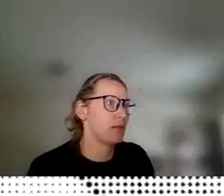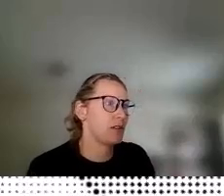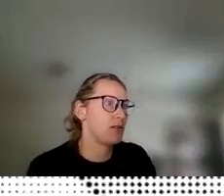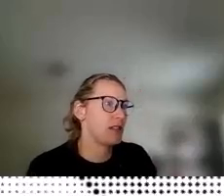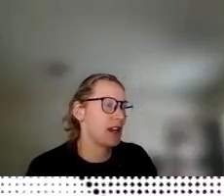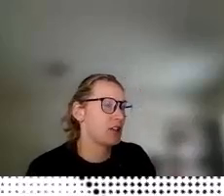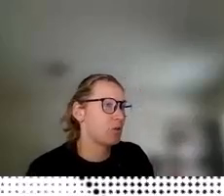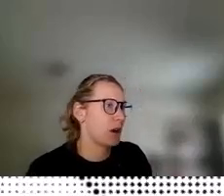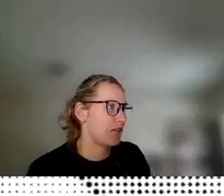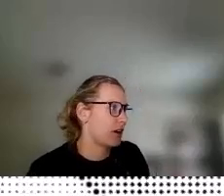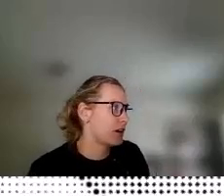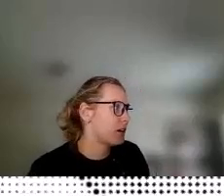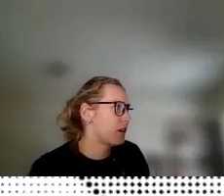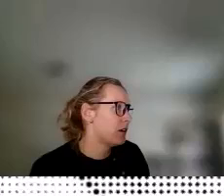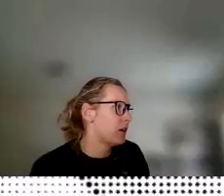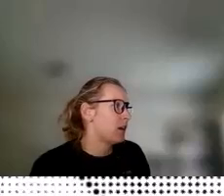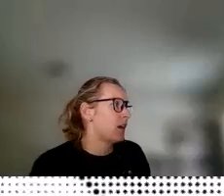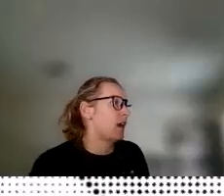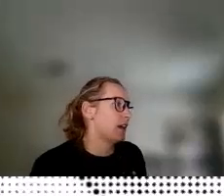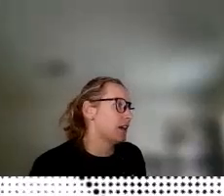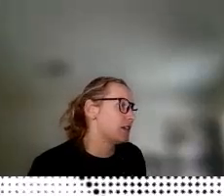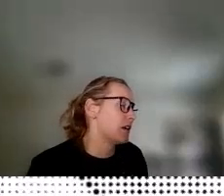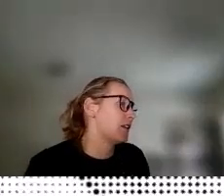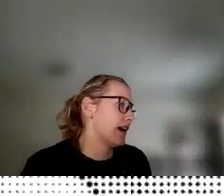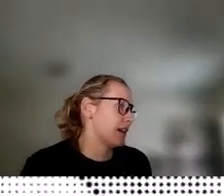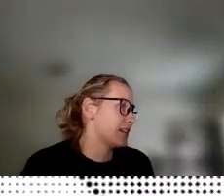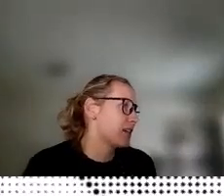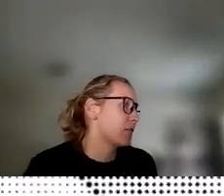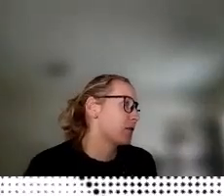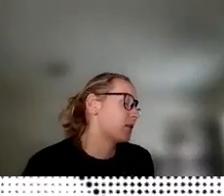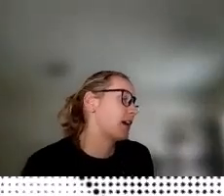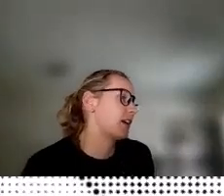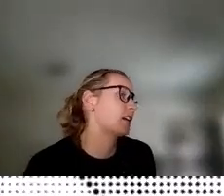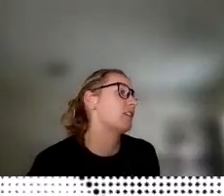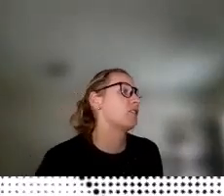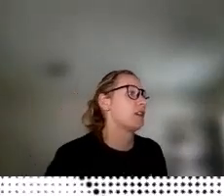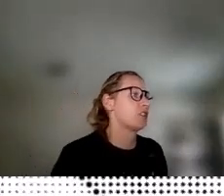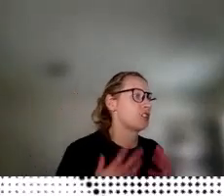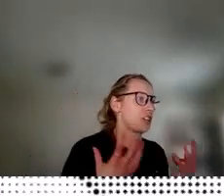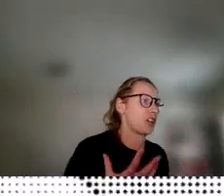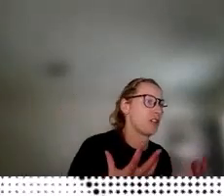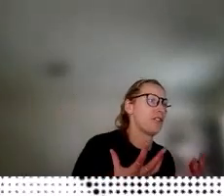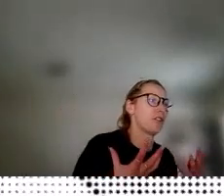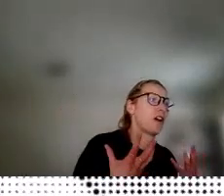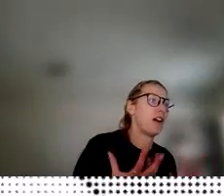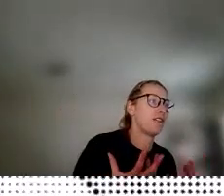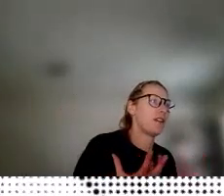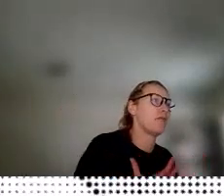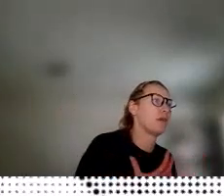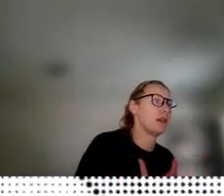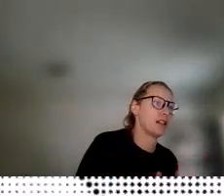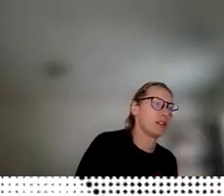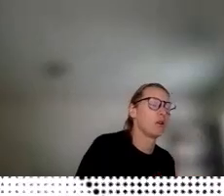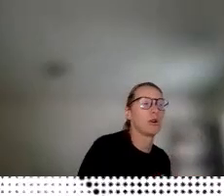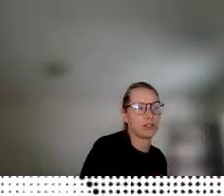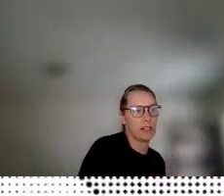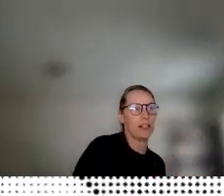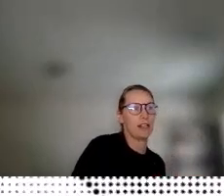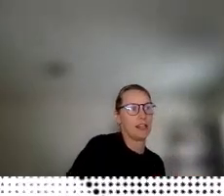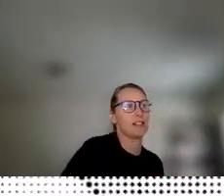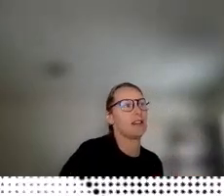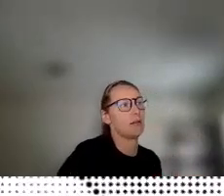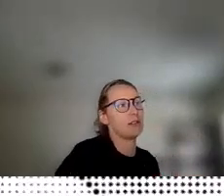onto the CwCH waiver. And last, we would like to make sure you feel confident building